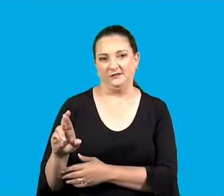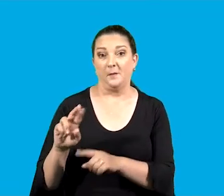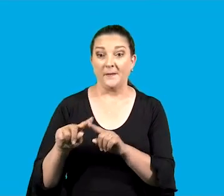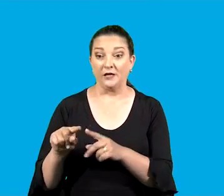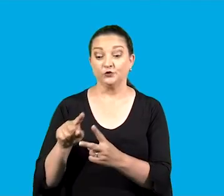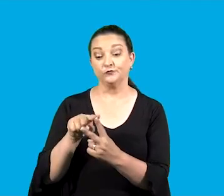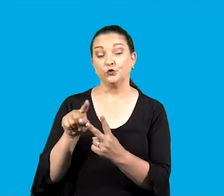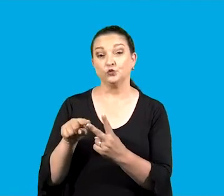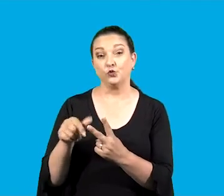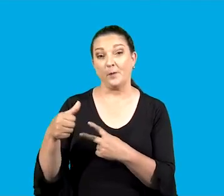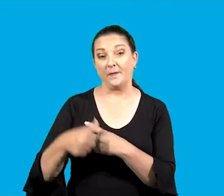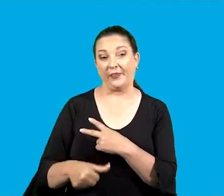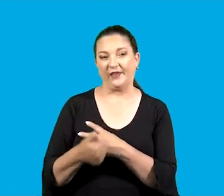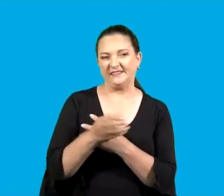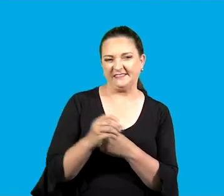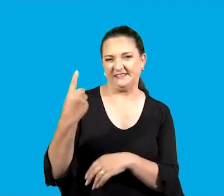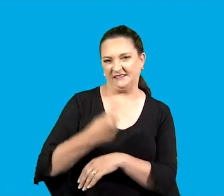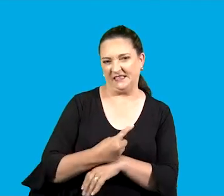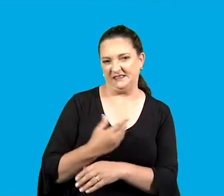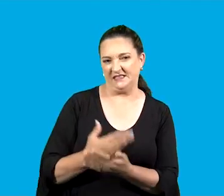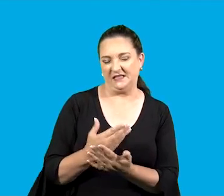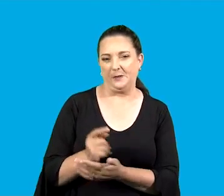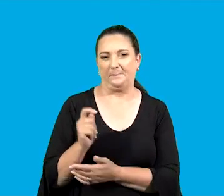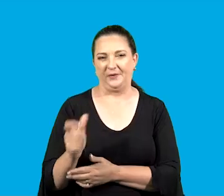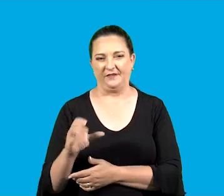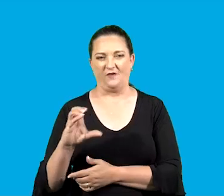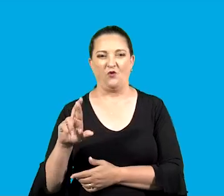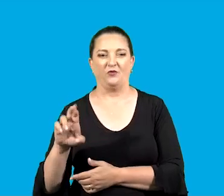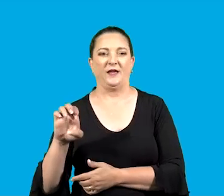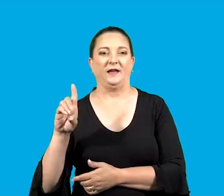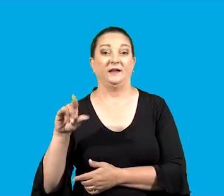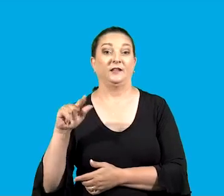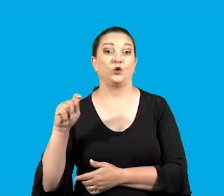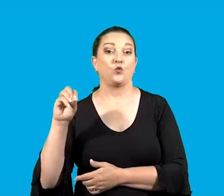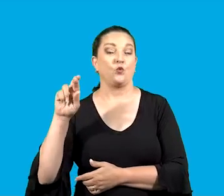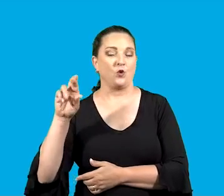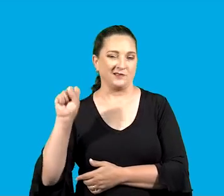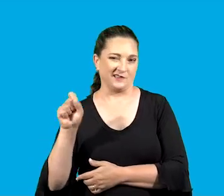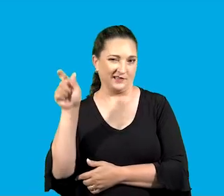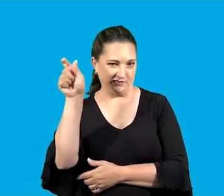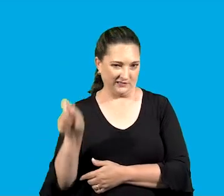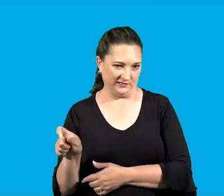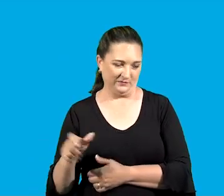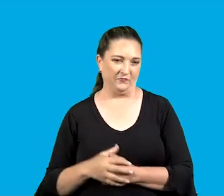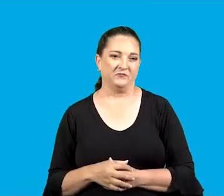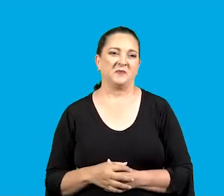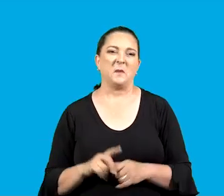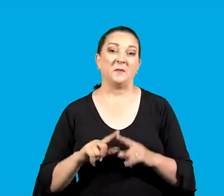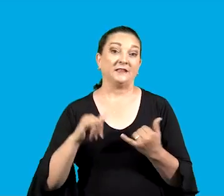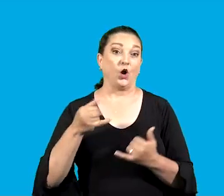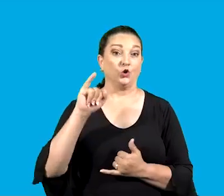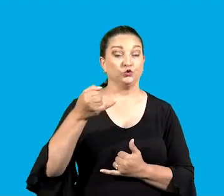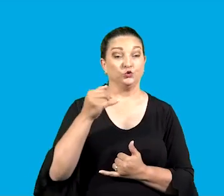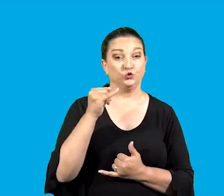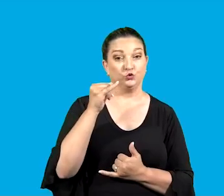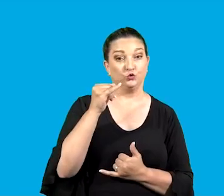paid 2 months, that is 60 days after the month of purchase. So if we're going to pay in July, we therefore need to